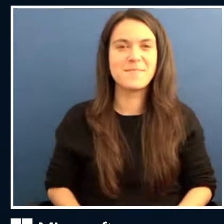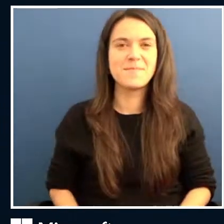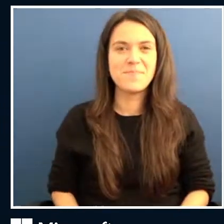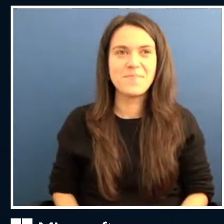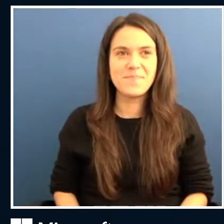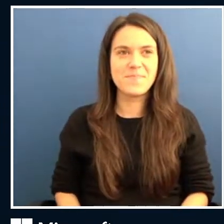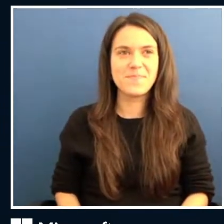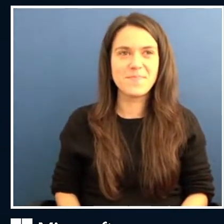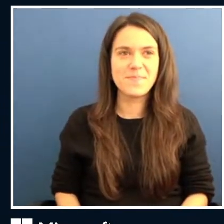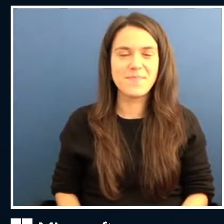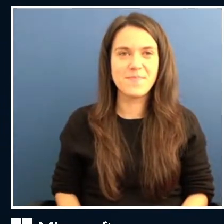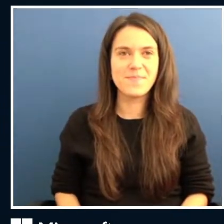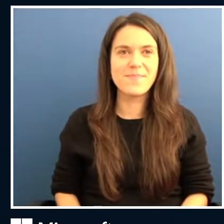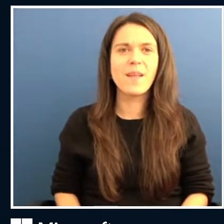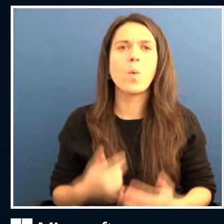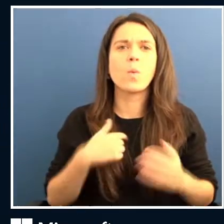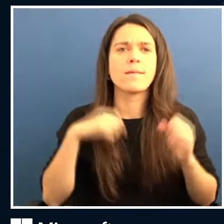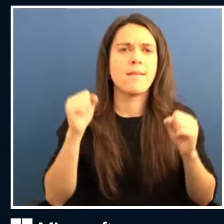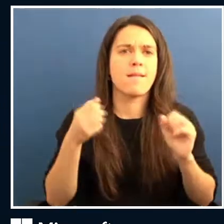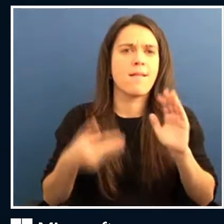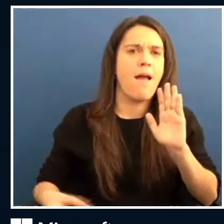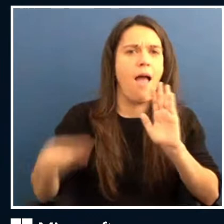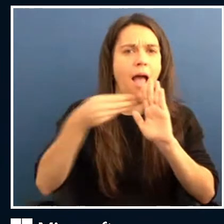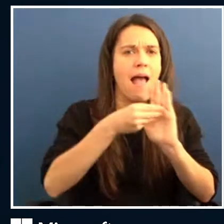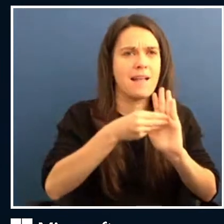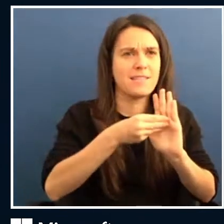a parameter here, and we're going to give